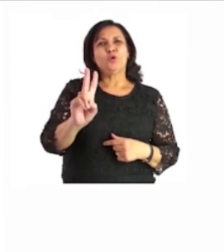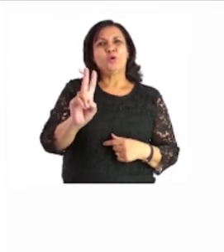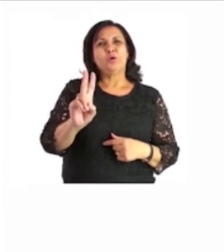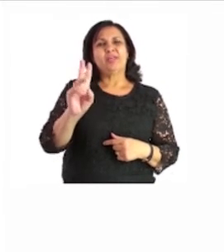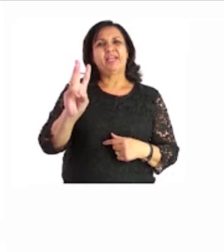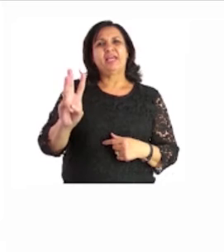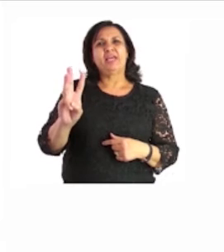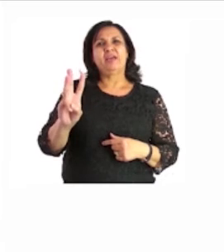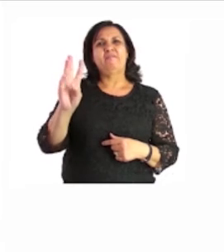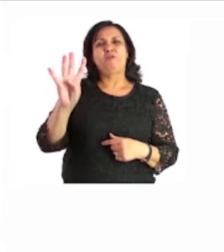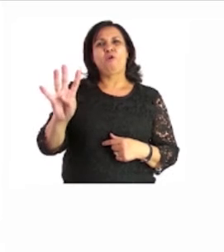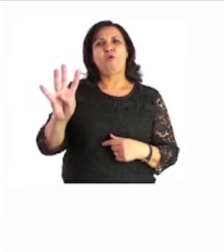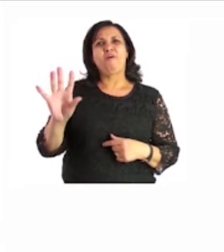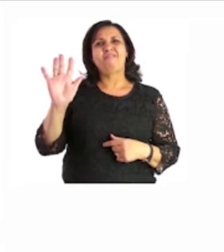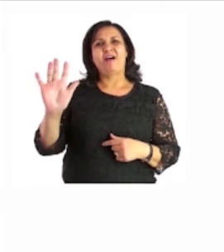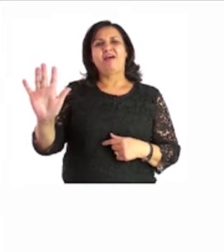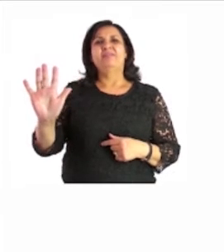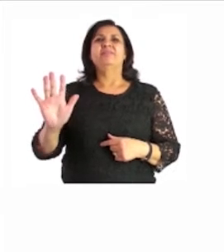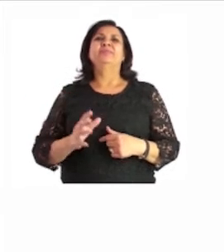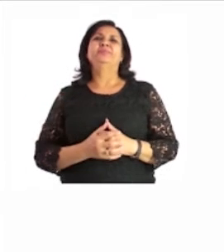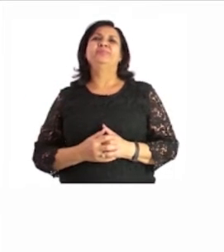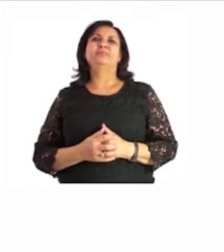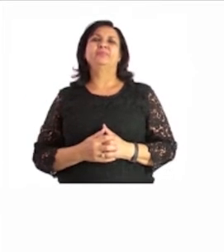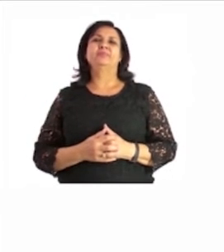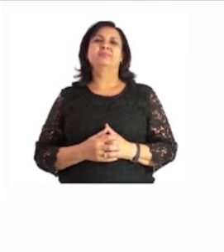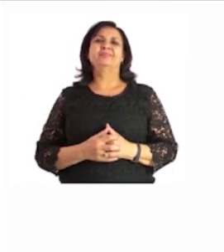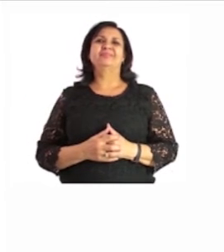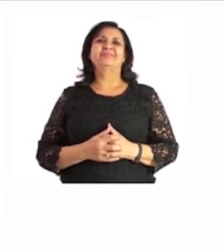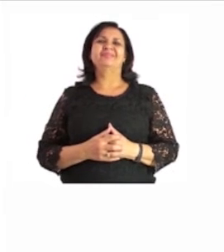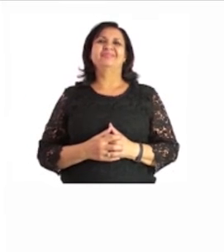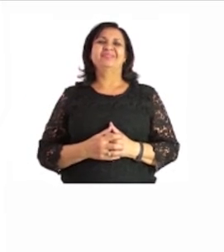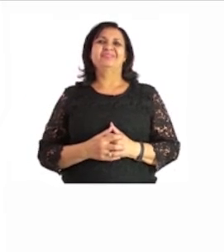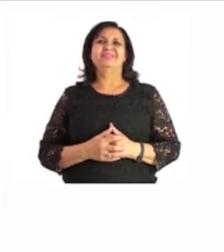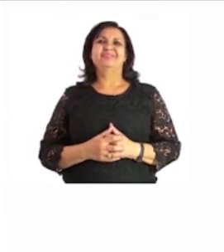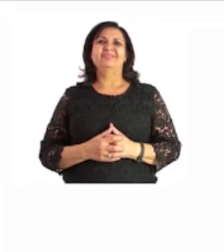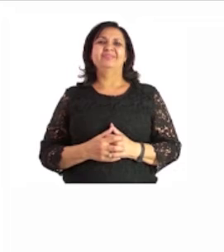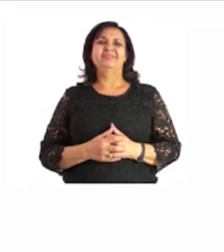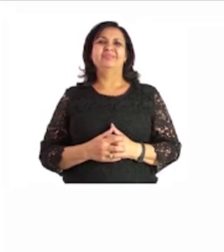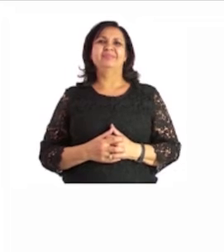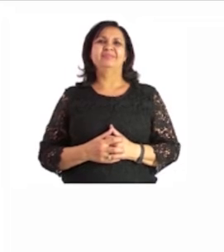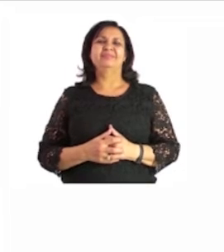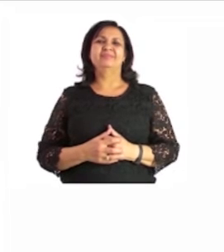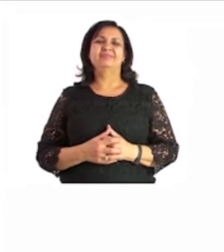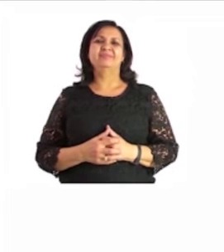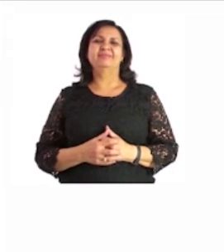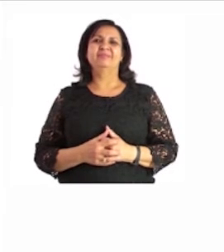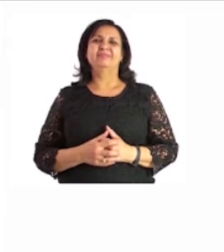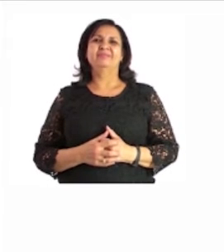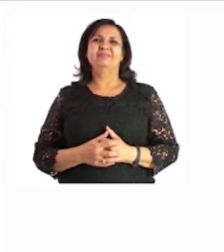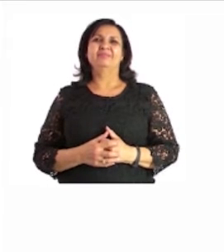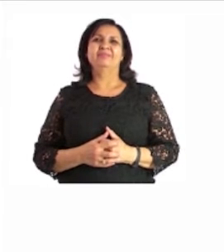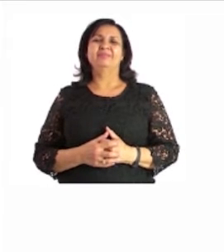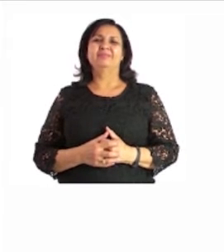2, 3, 4, 5. Yes, you are so lucky because it's already done for you on the paper. You just need